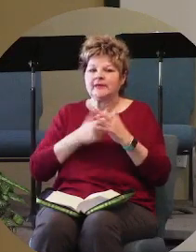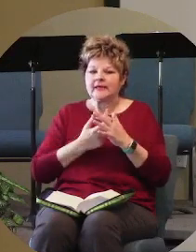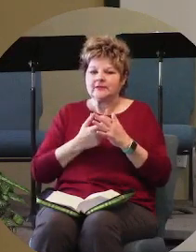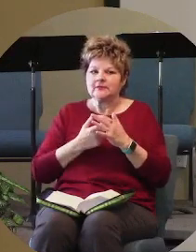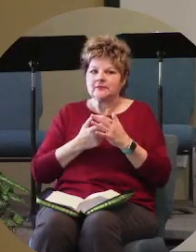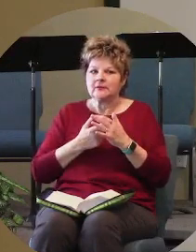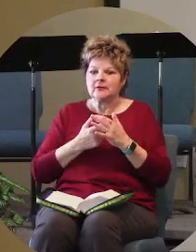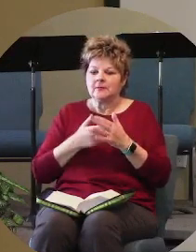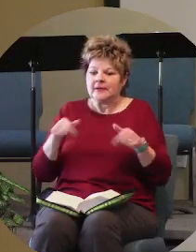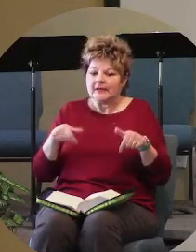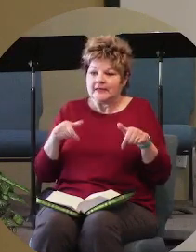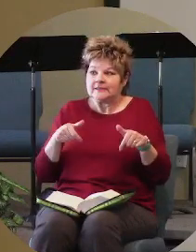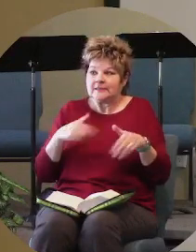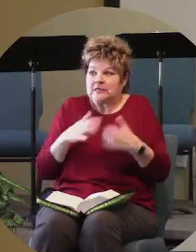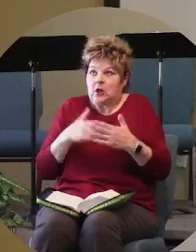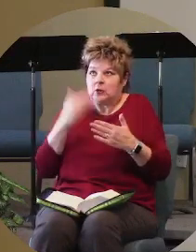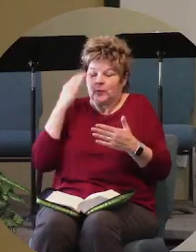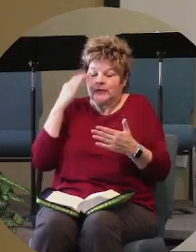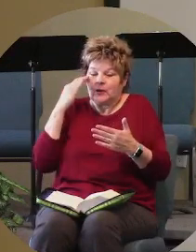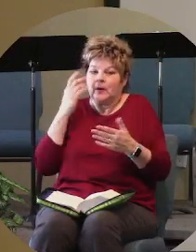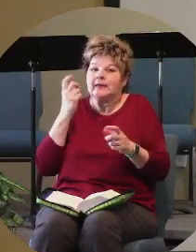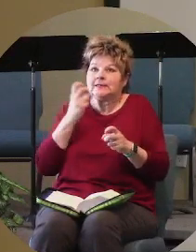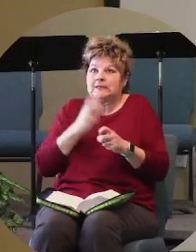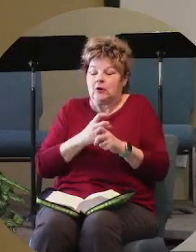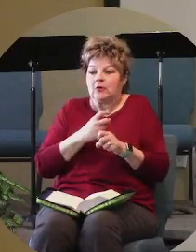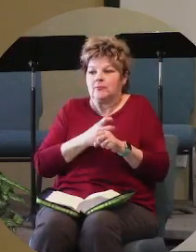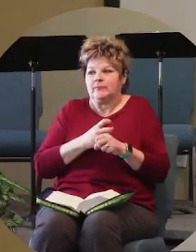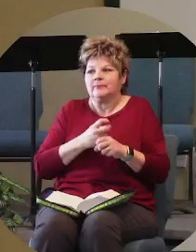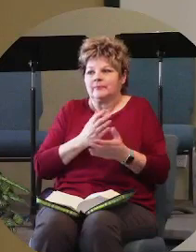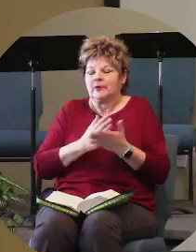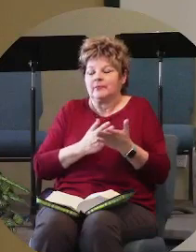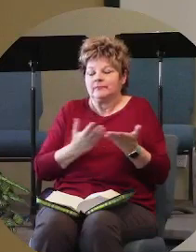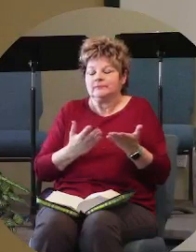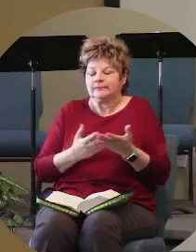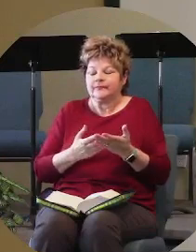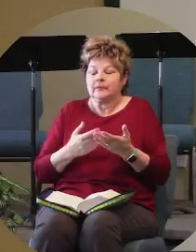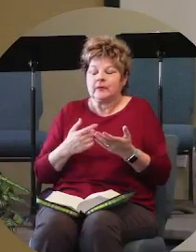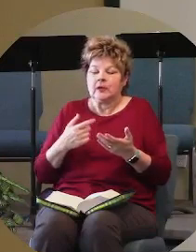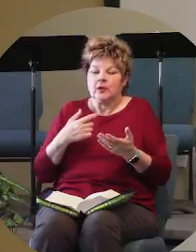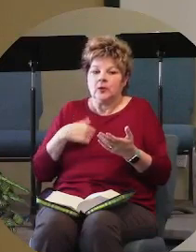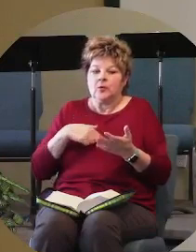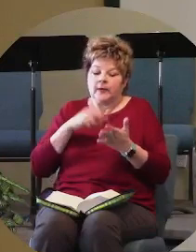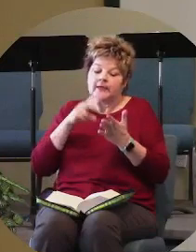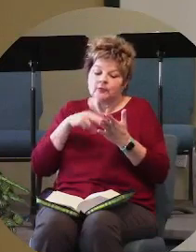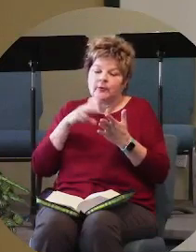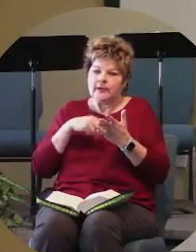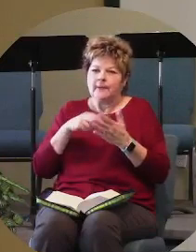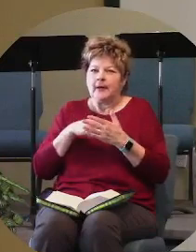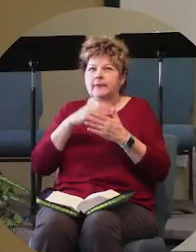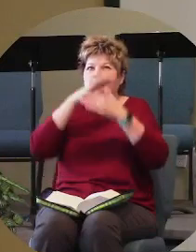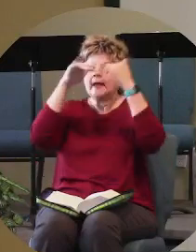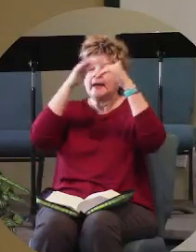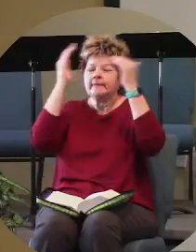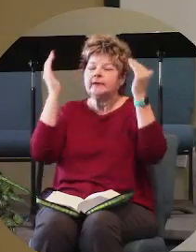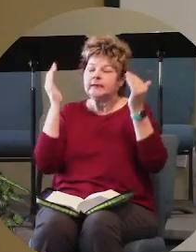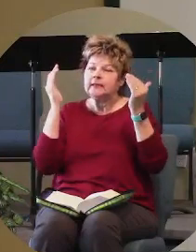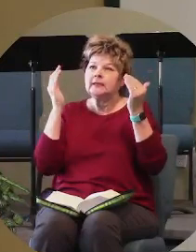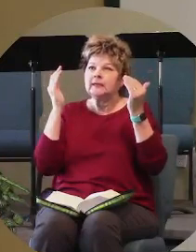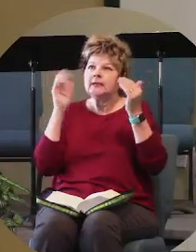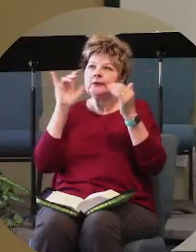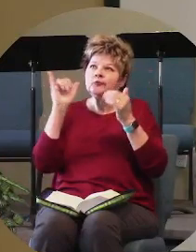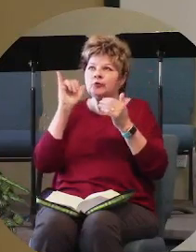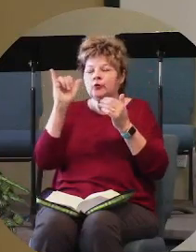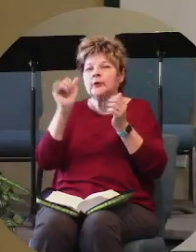know. And that's the hard part, is we can read about glimpses of heaven,